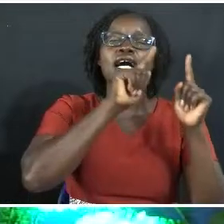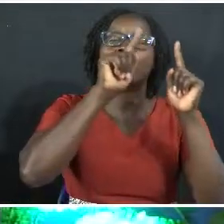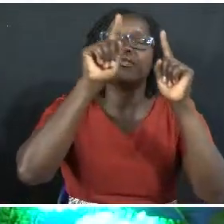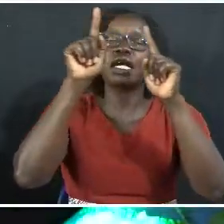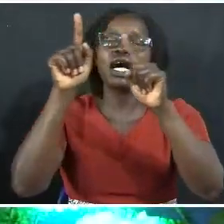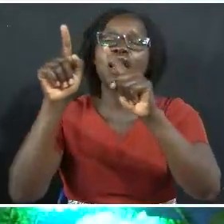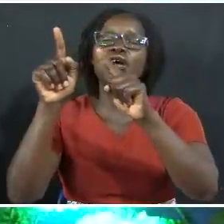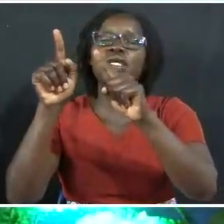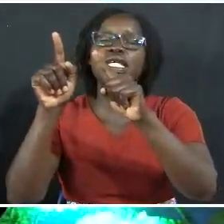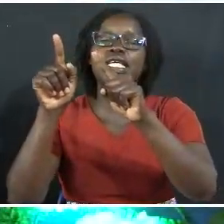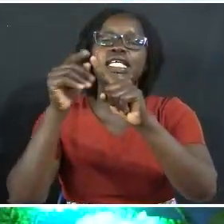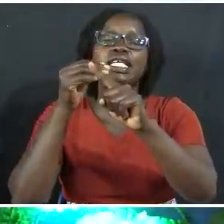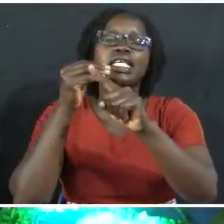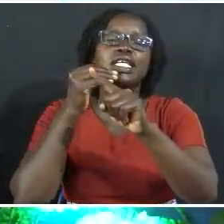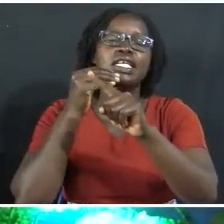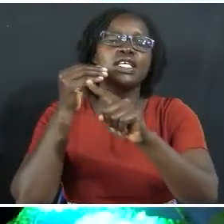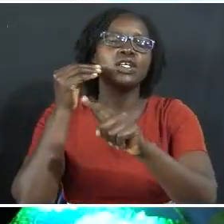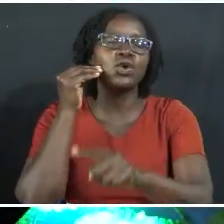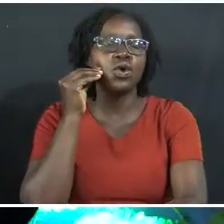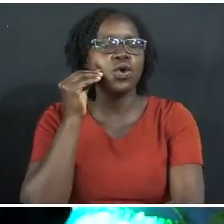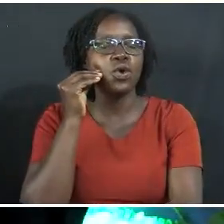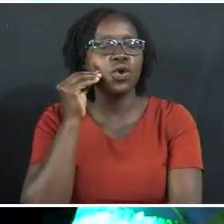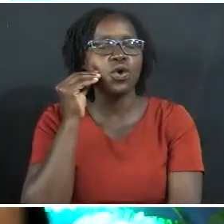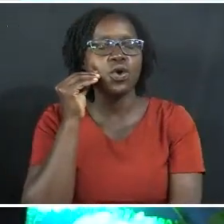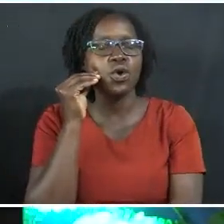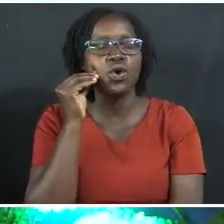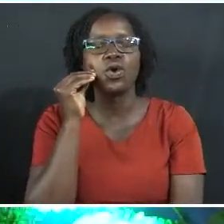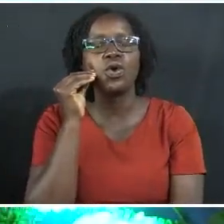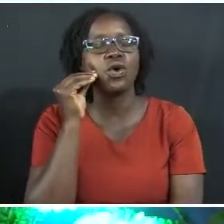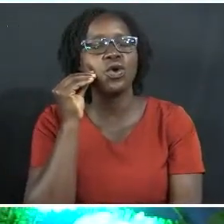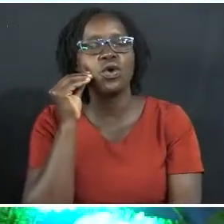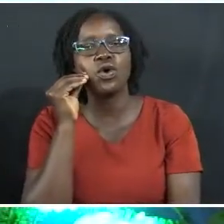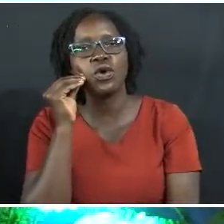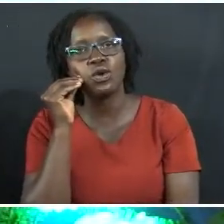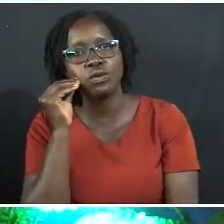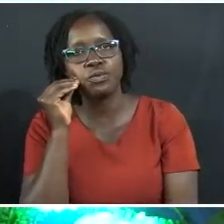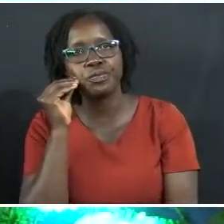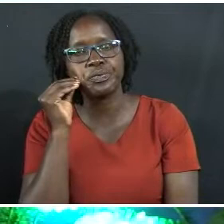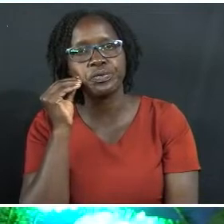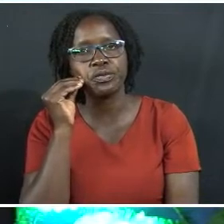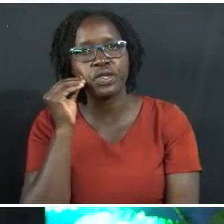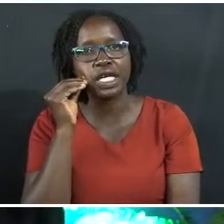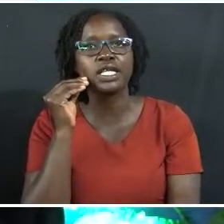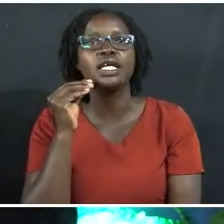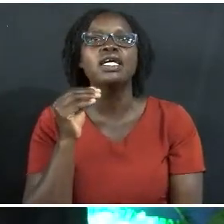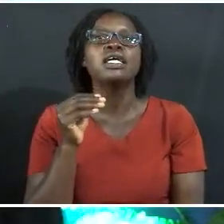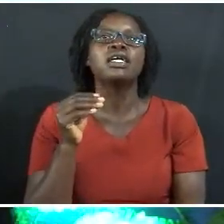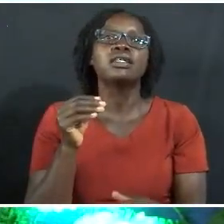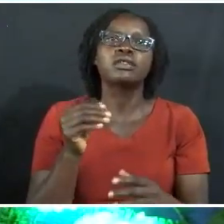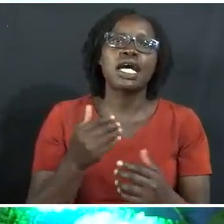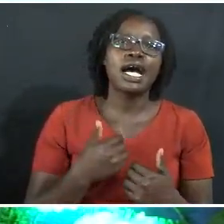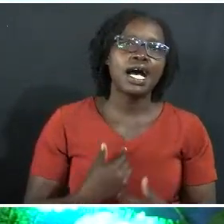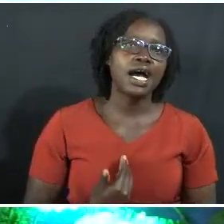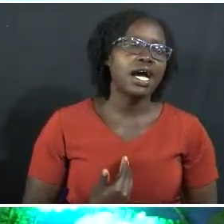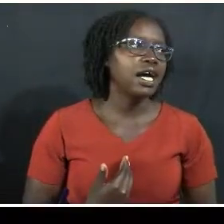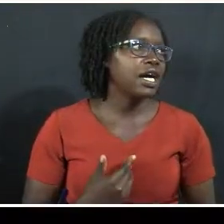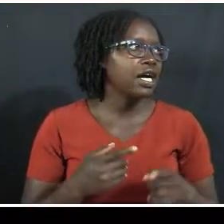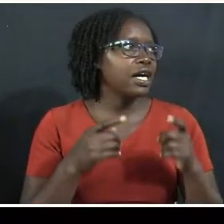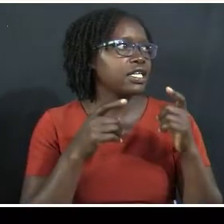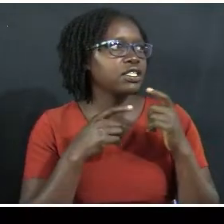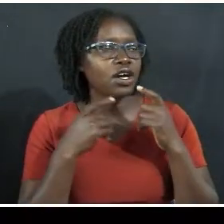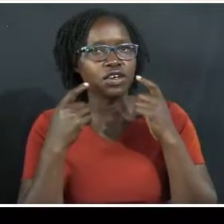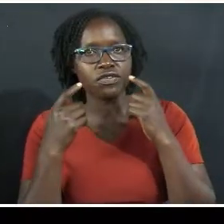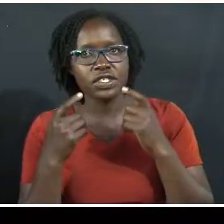just want to rededicate your life to Christ and to say, from today, I am a new child of yours. Welcome.